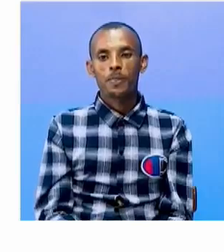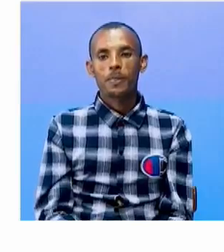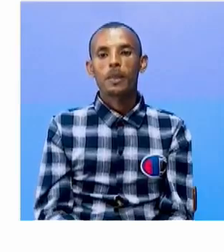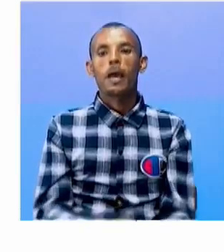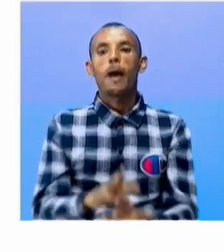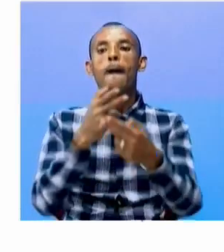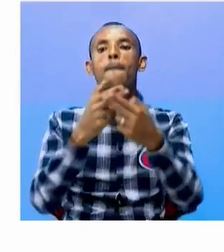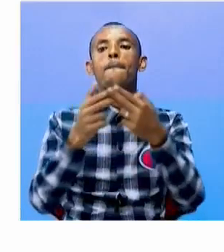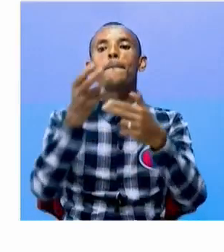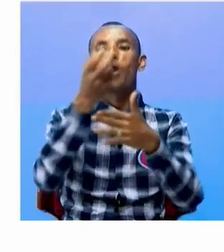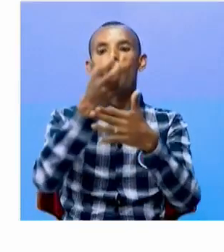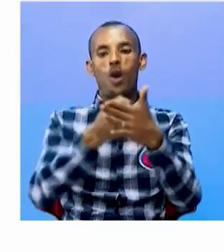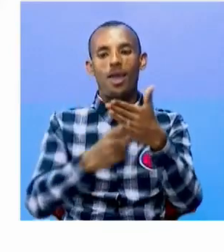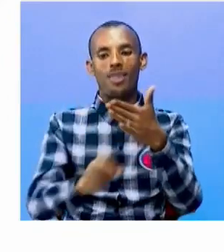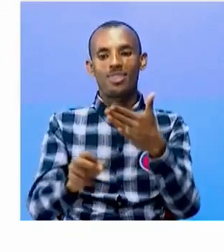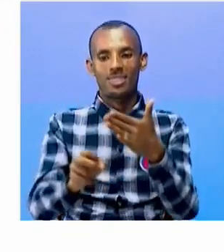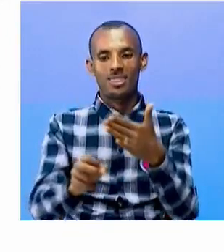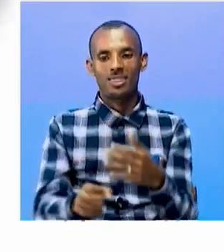product,